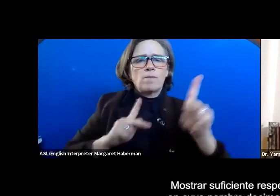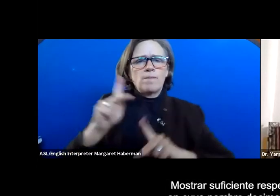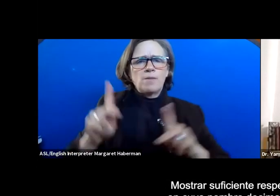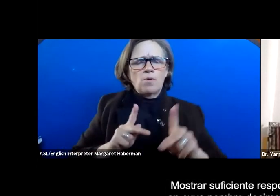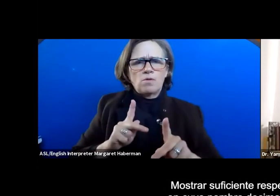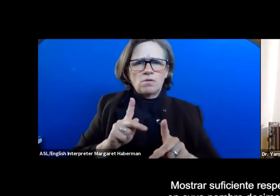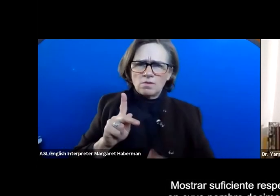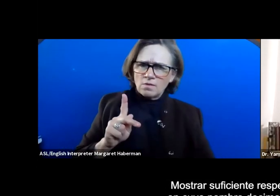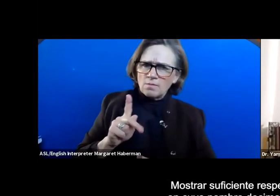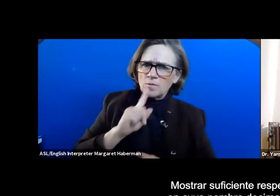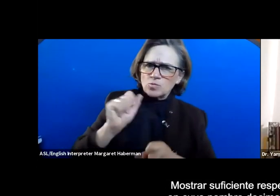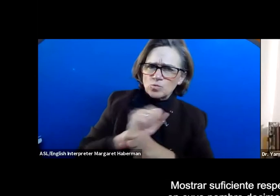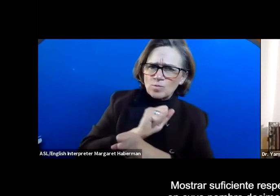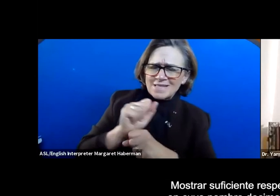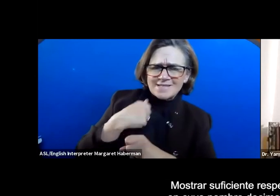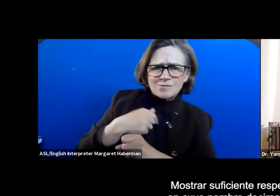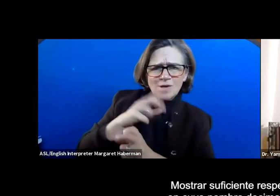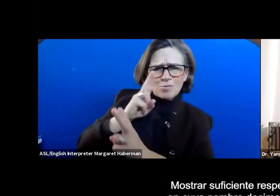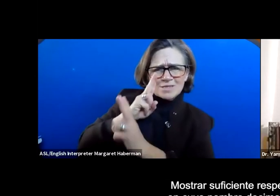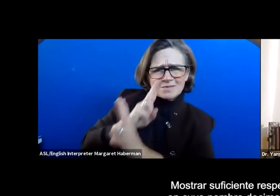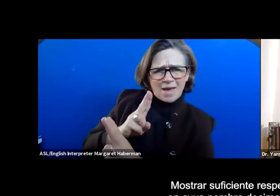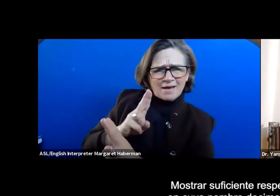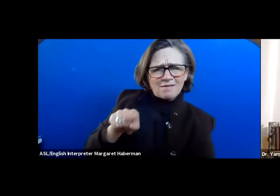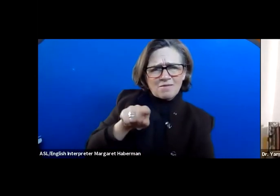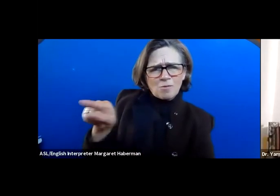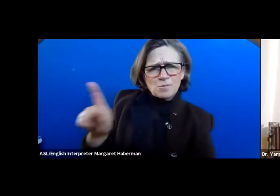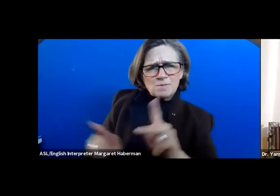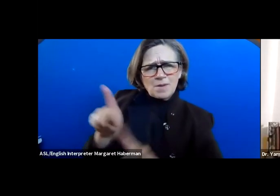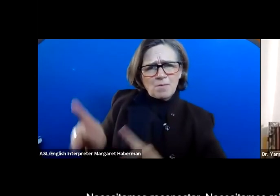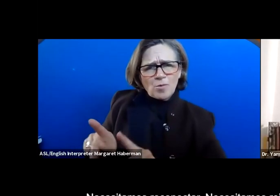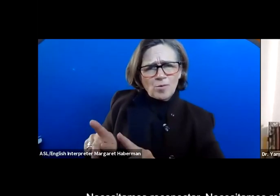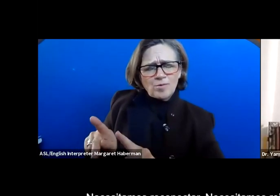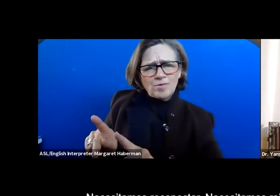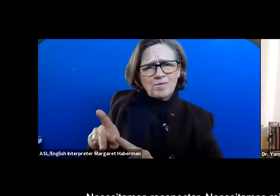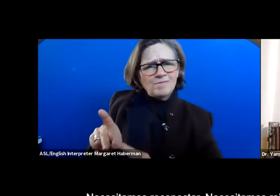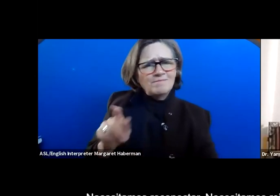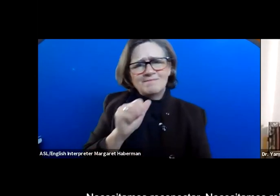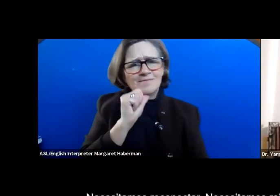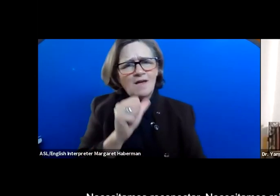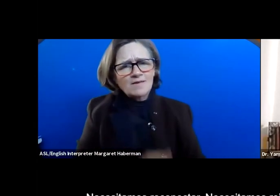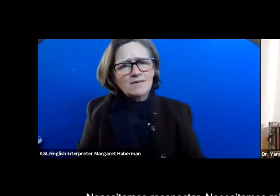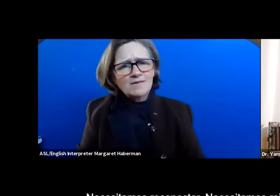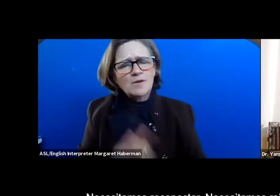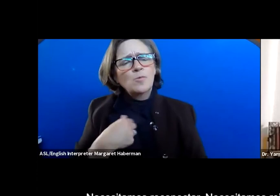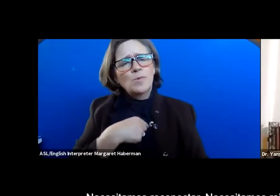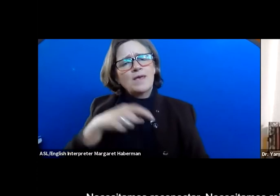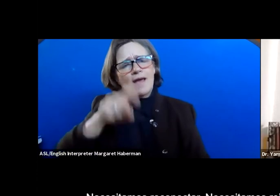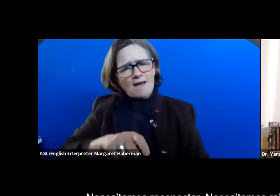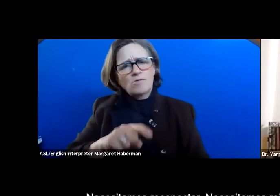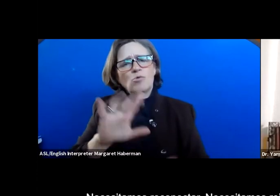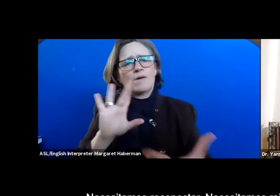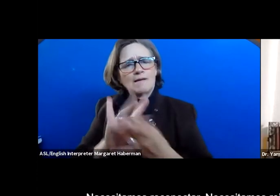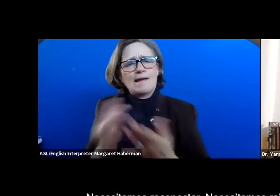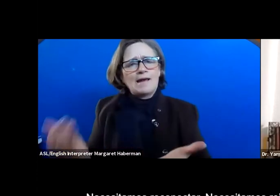for the people in whose name we say we are fighting. We need to reconnect. We need to